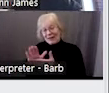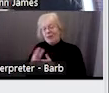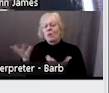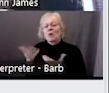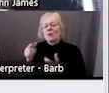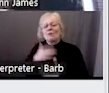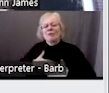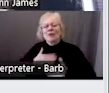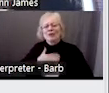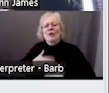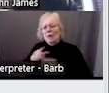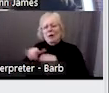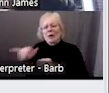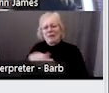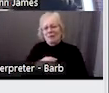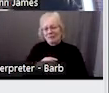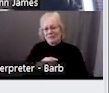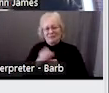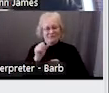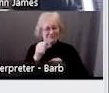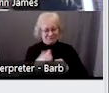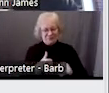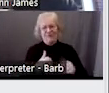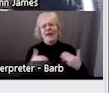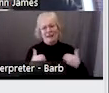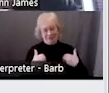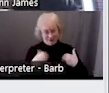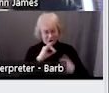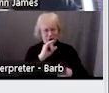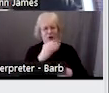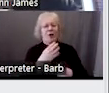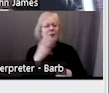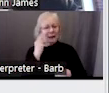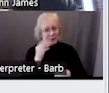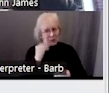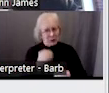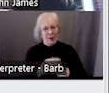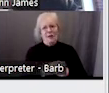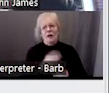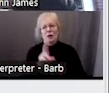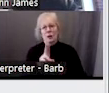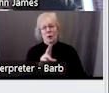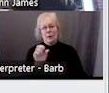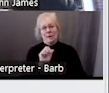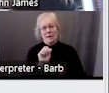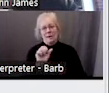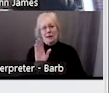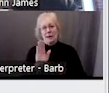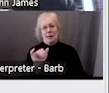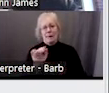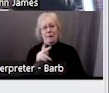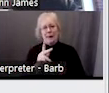it? Okay, so yes, I had job experience at the U.S. Bank Stadium, scanning